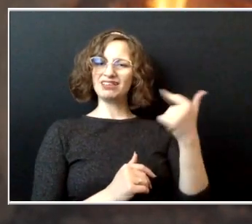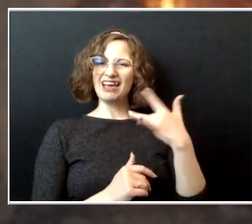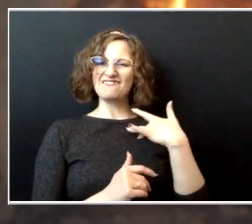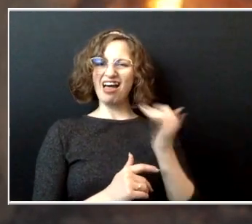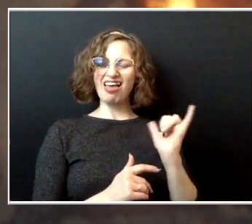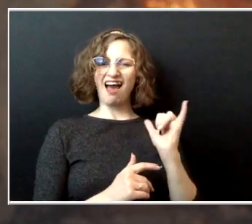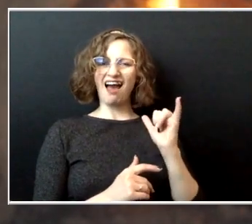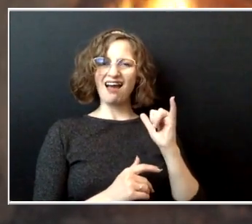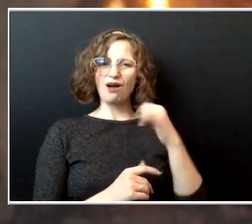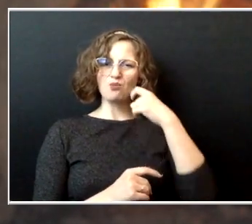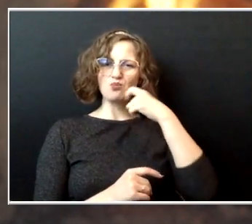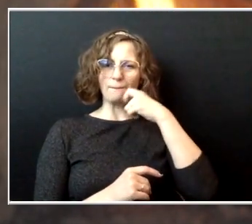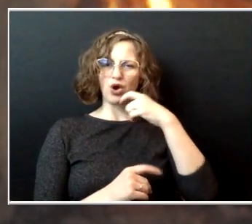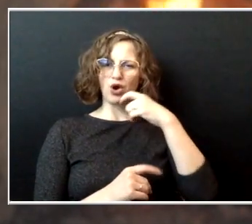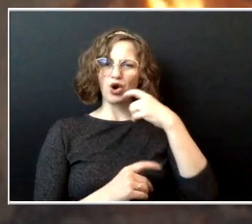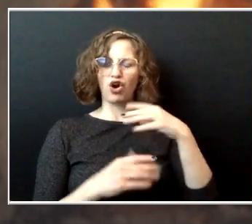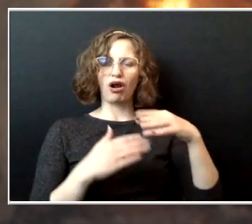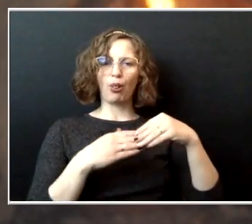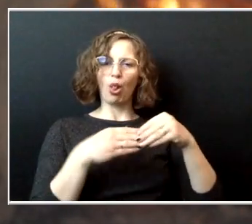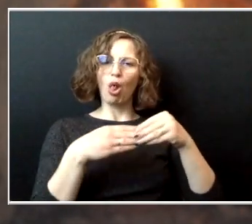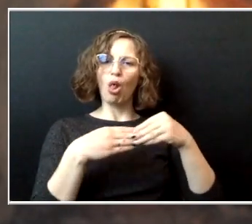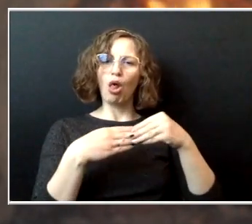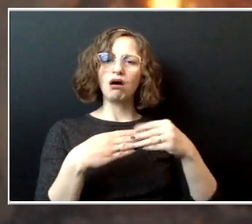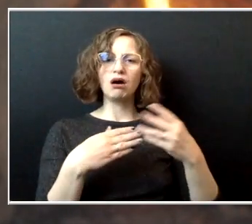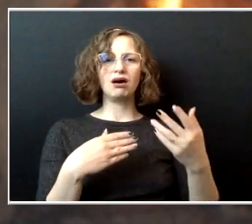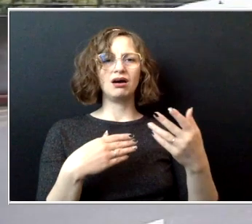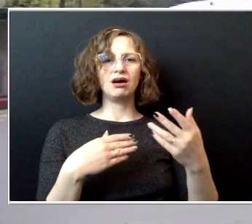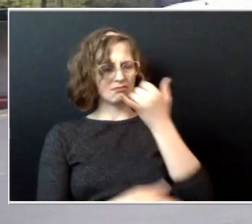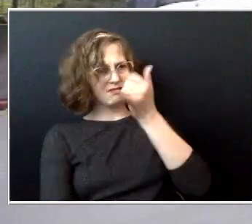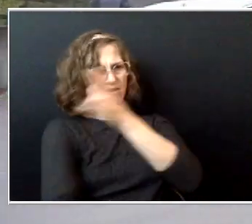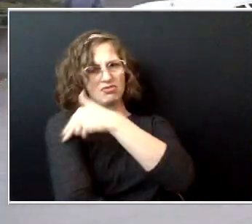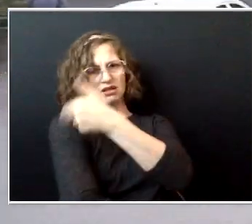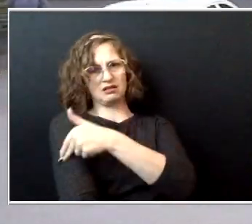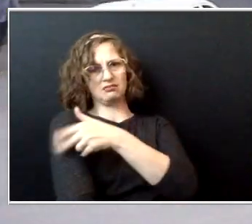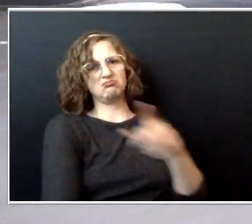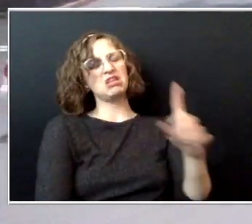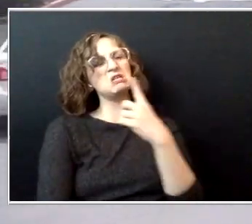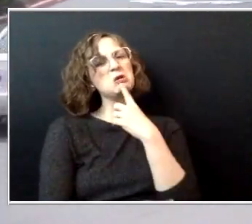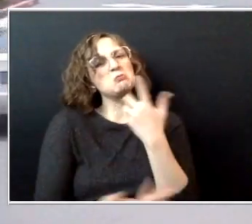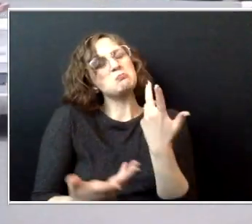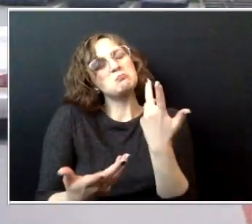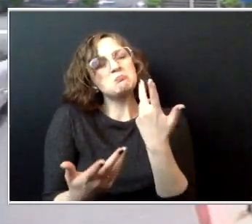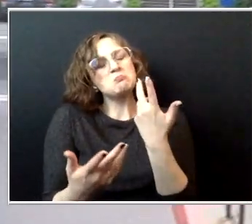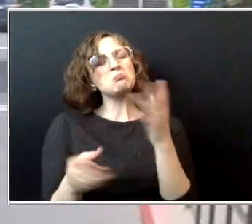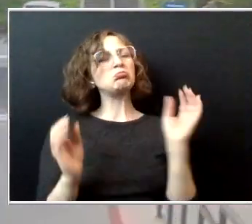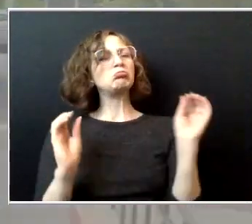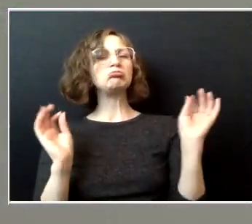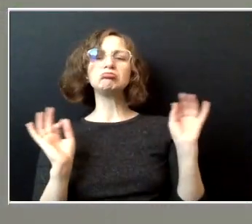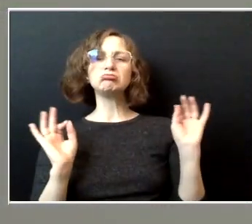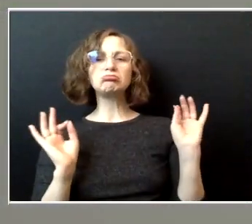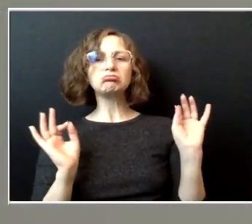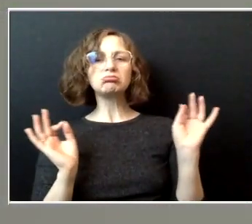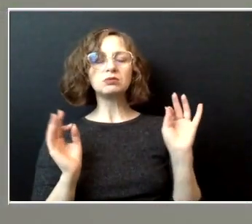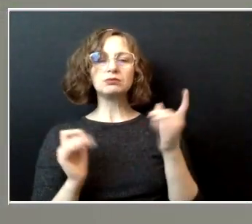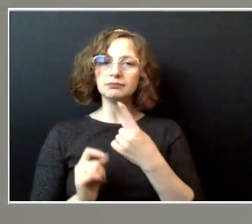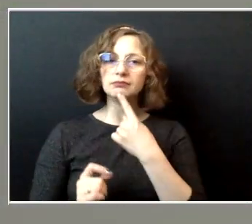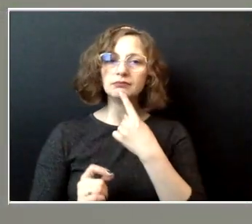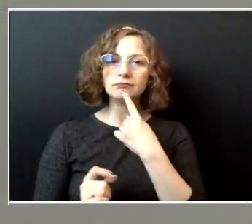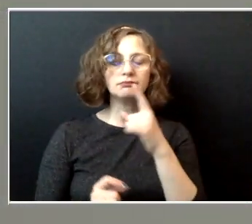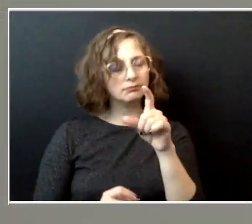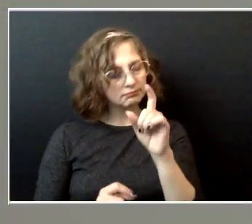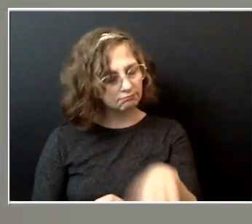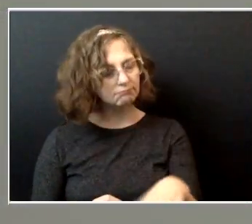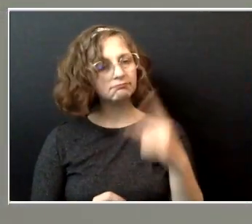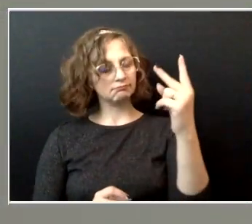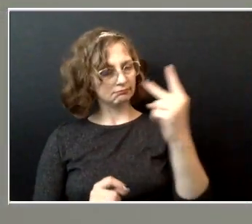said, we don't think that there's any issue. She insisted on being seen in person, and it's a good thing she was so assertive.